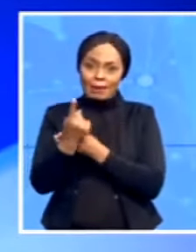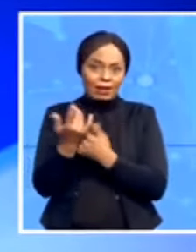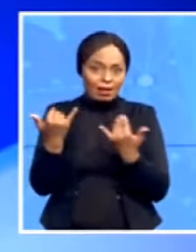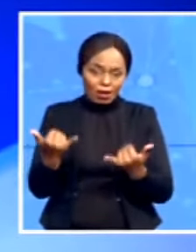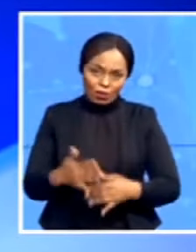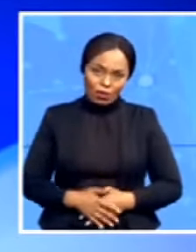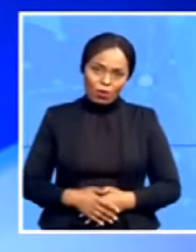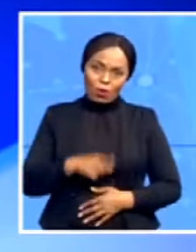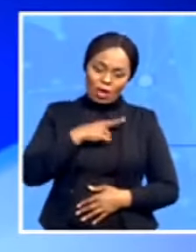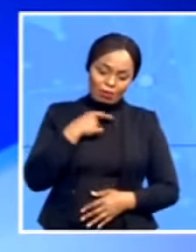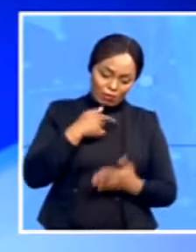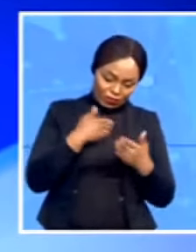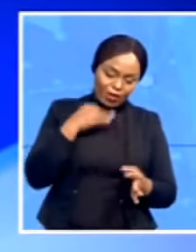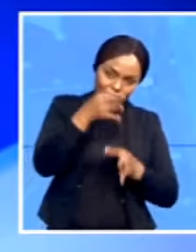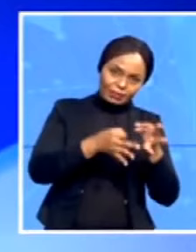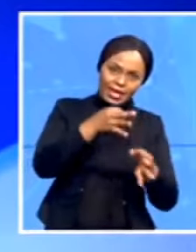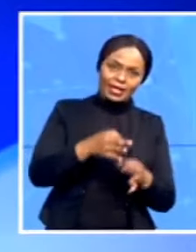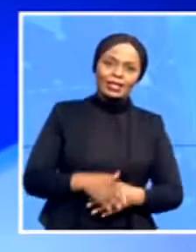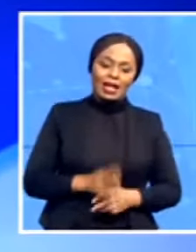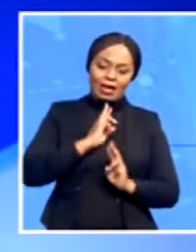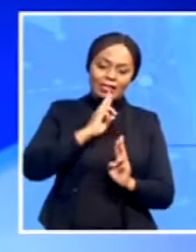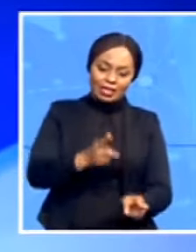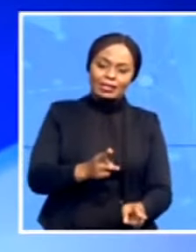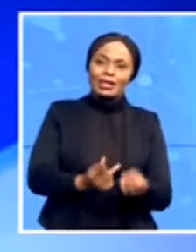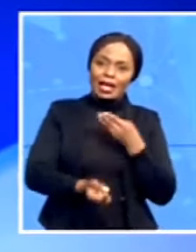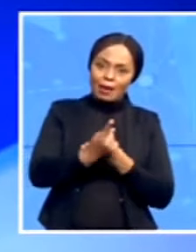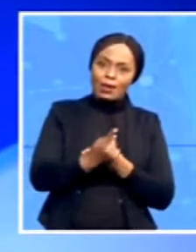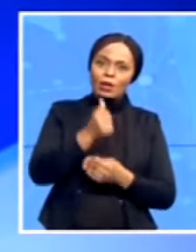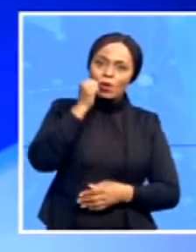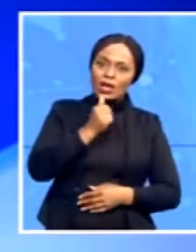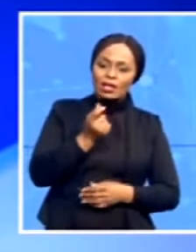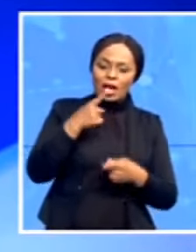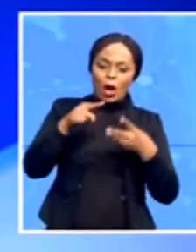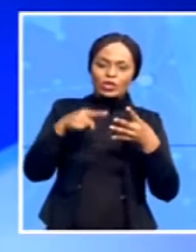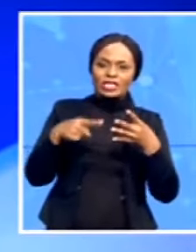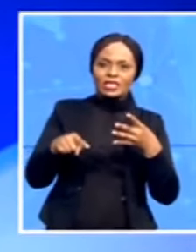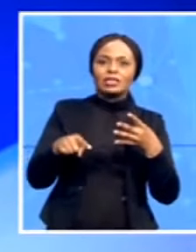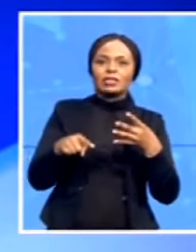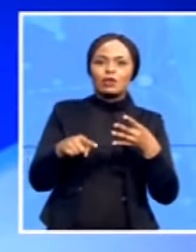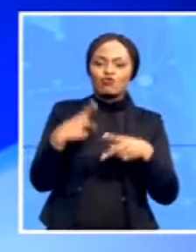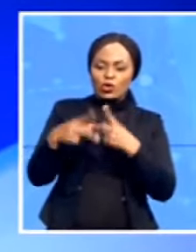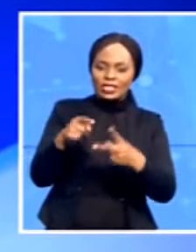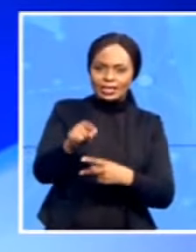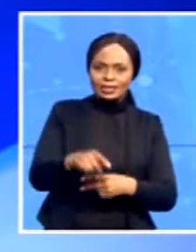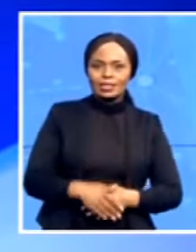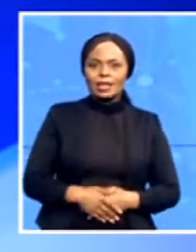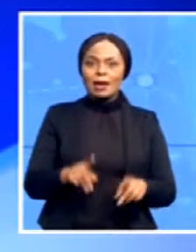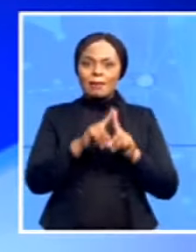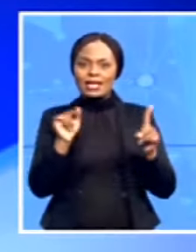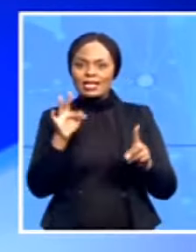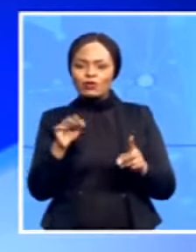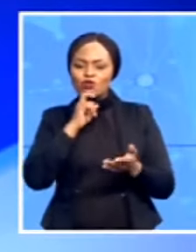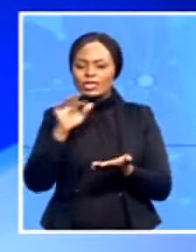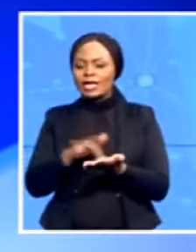happened during the counting process. Now, if you have an electronic voting mechanism, counting will happen